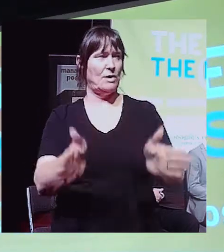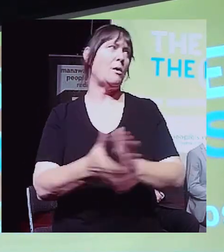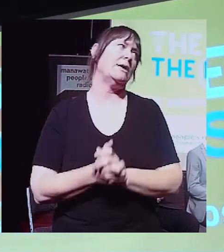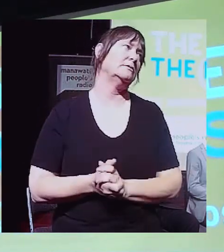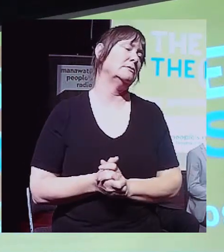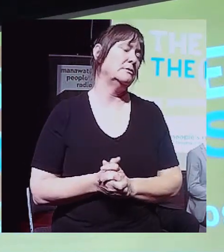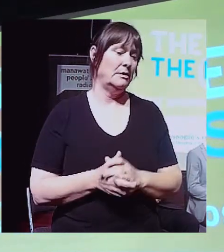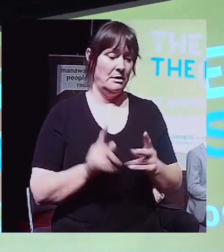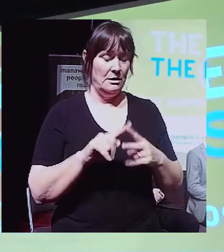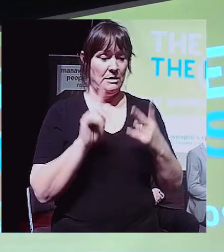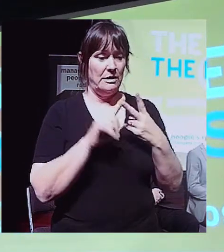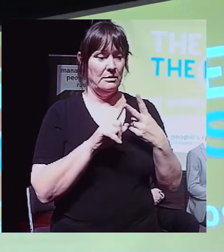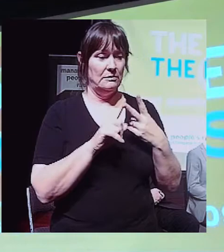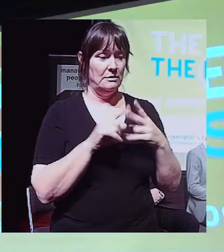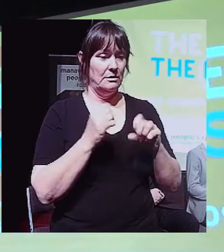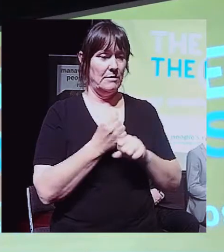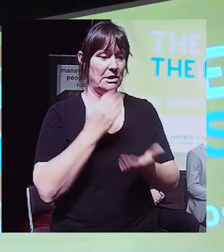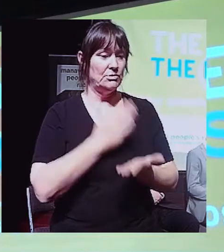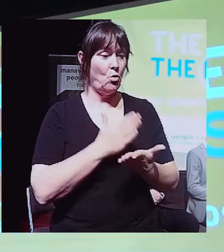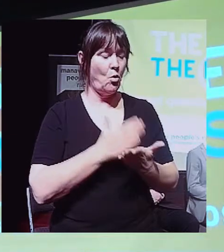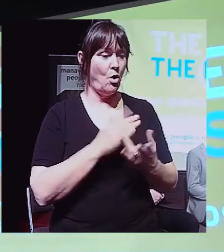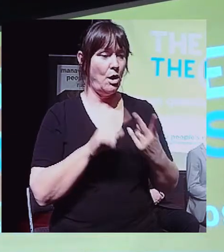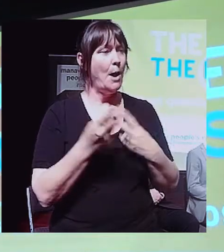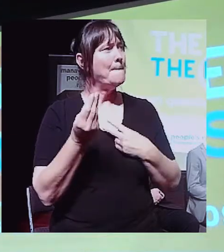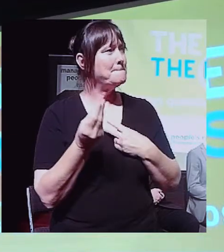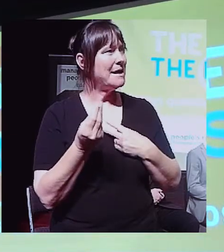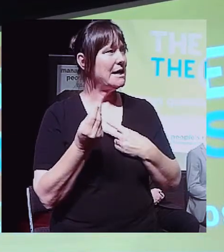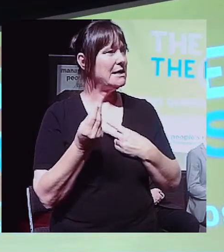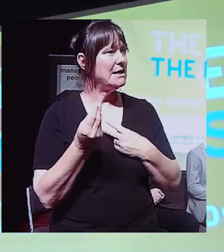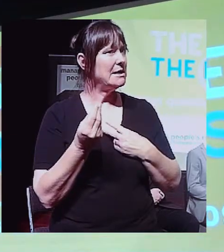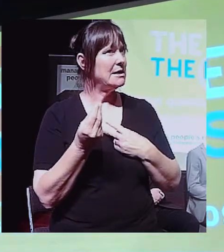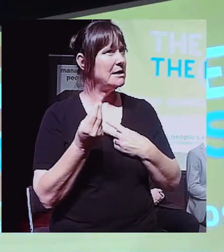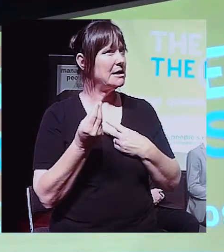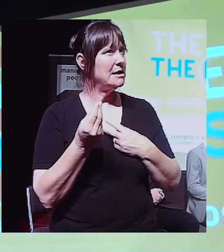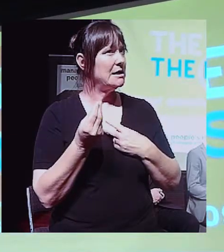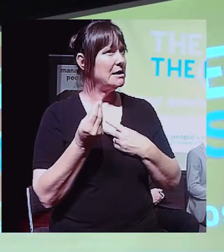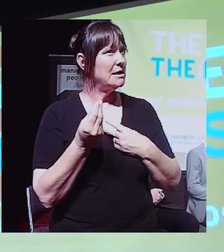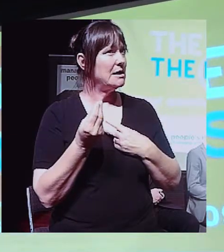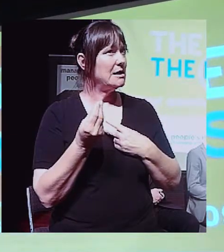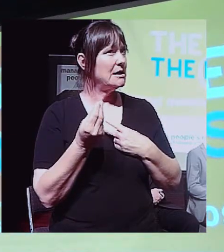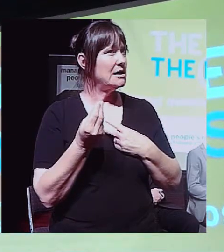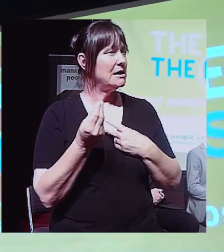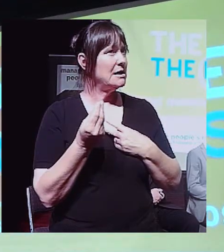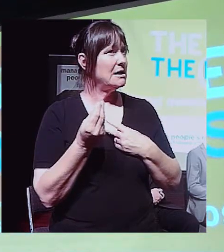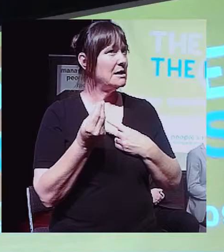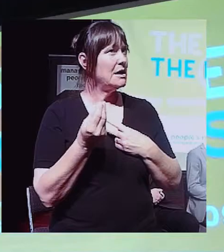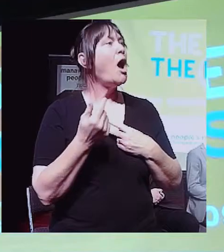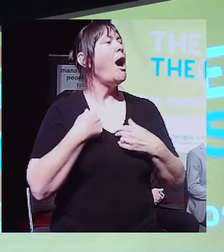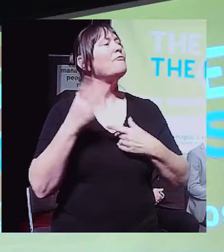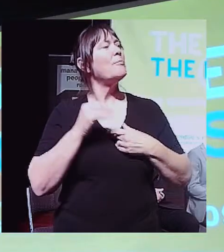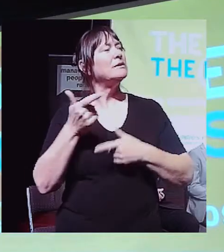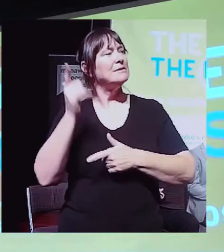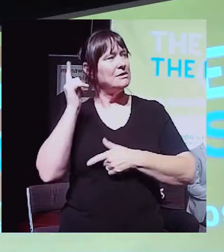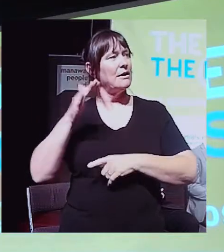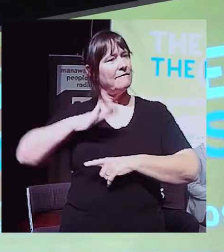thing. The second thing is making sure that money is actually put into some of those settlements. I'm mindful as someone that's from a teaching family.